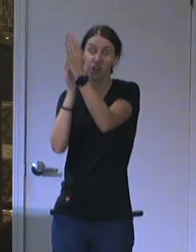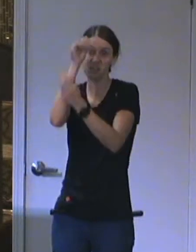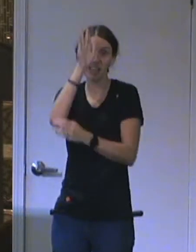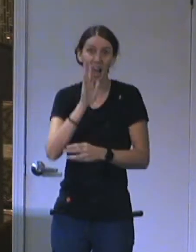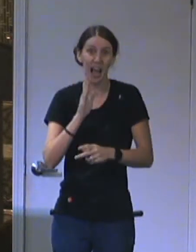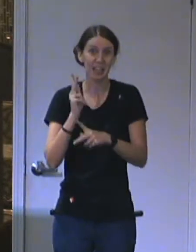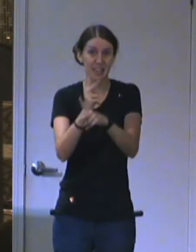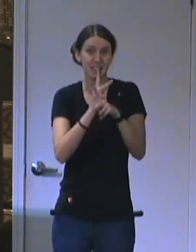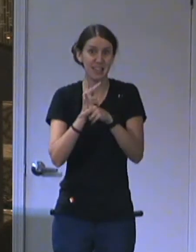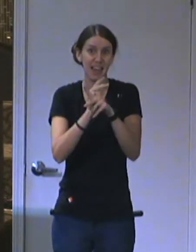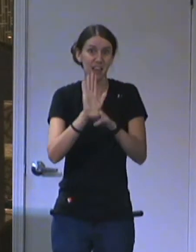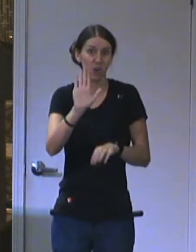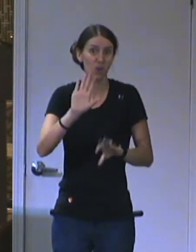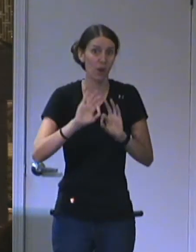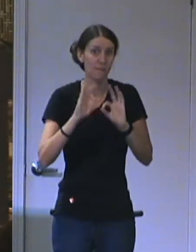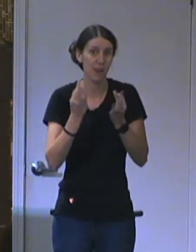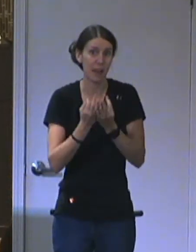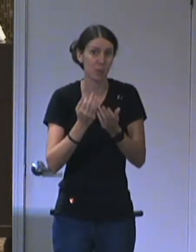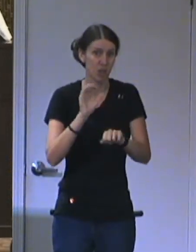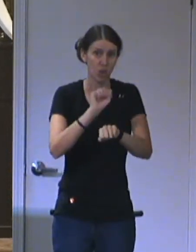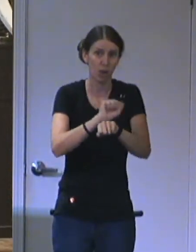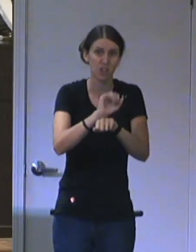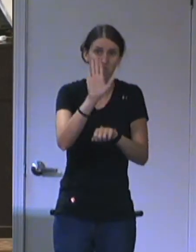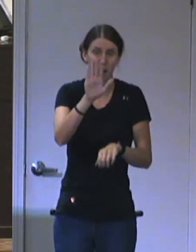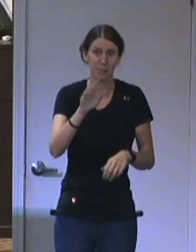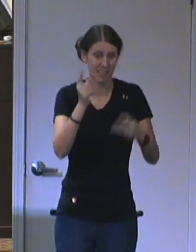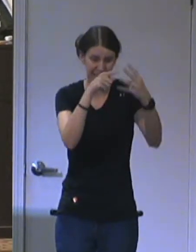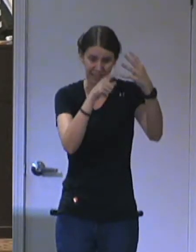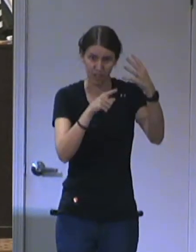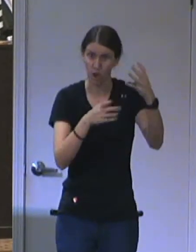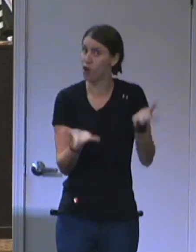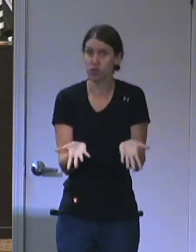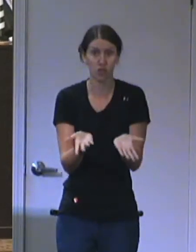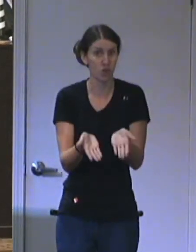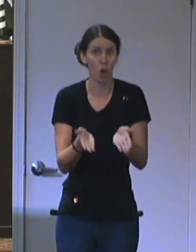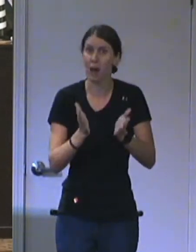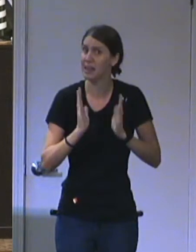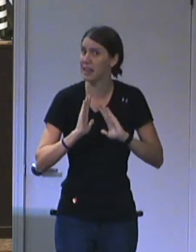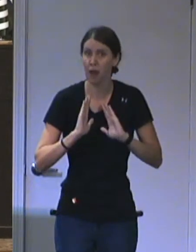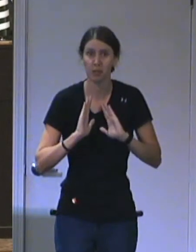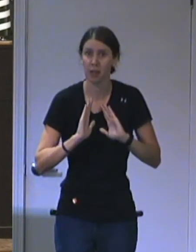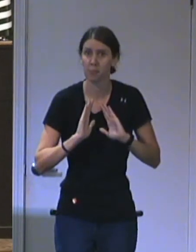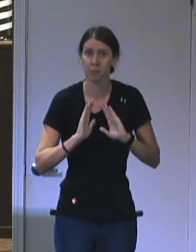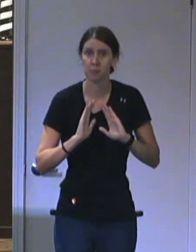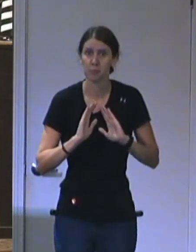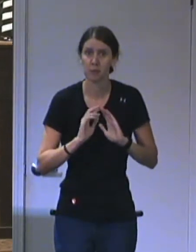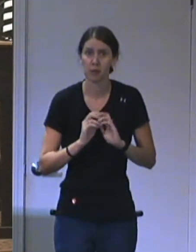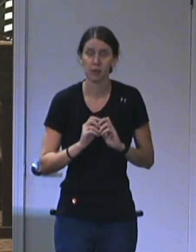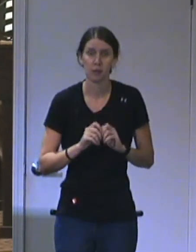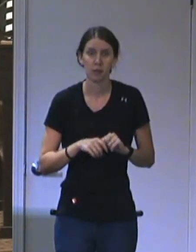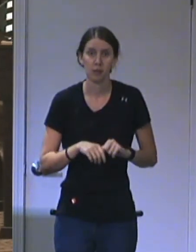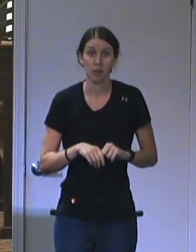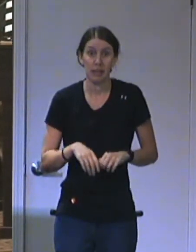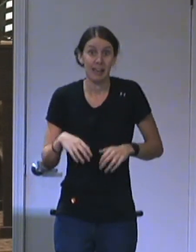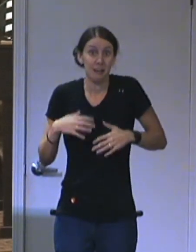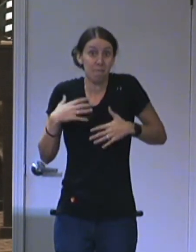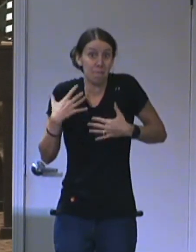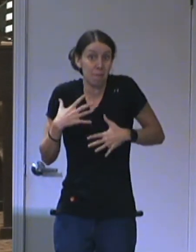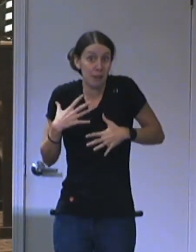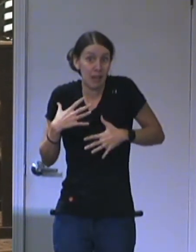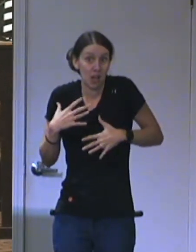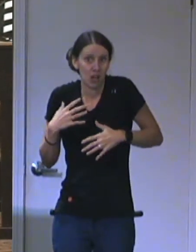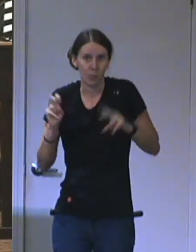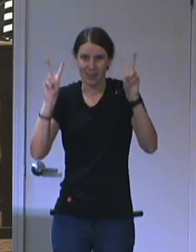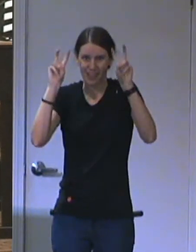treat your family. What you're going to do for a living. All of those kinds of things. Many times, out of fear, when the dogs come